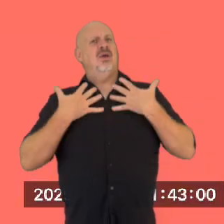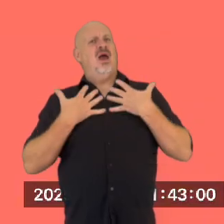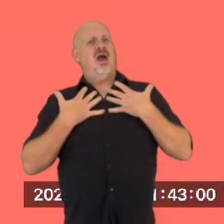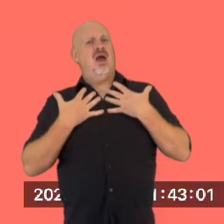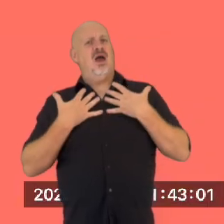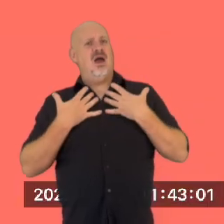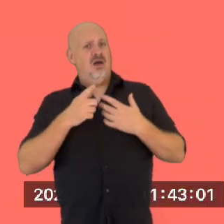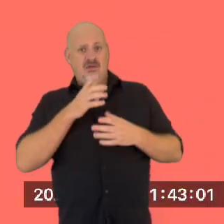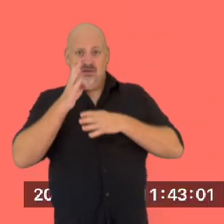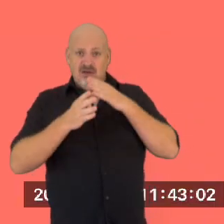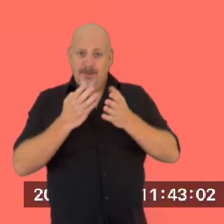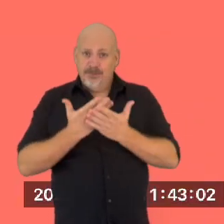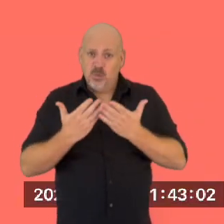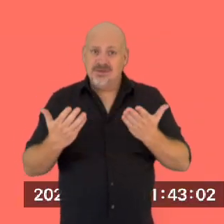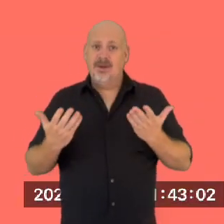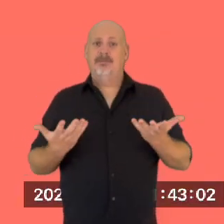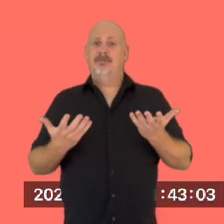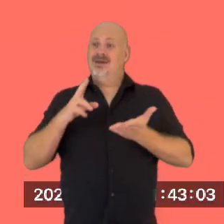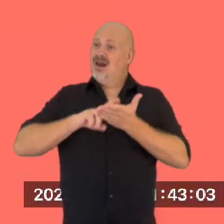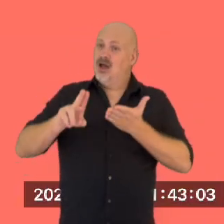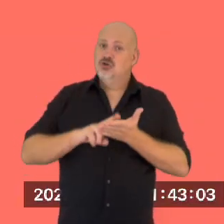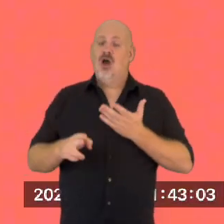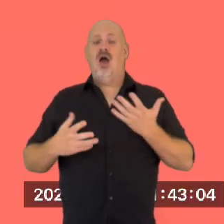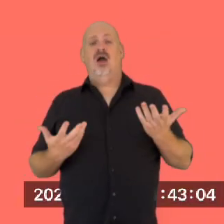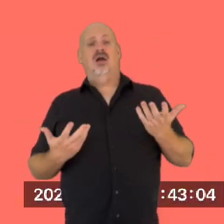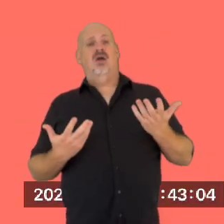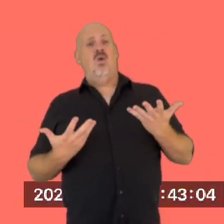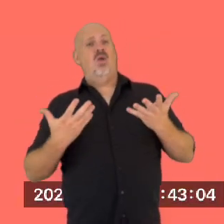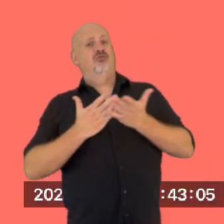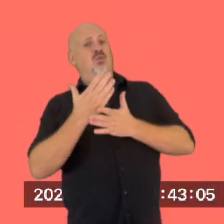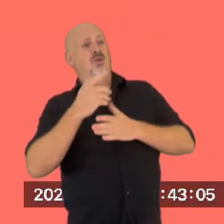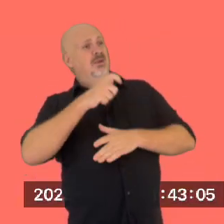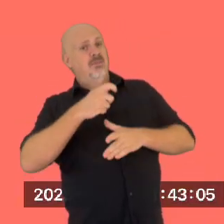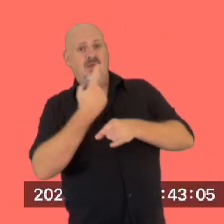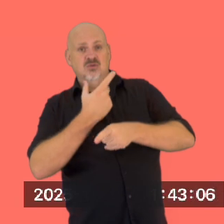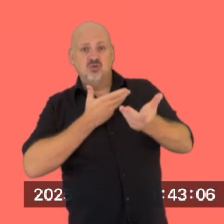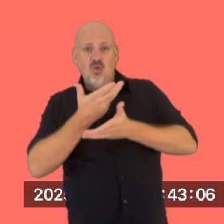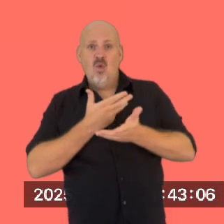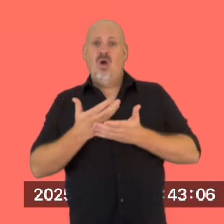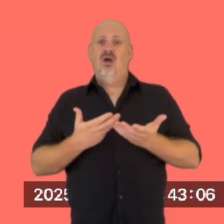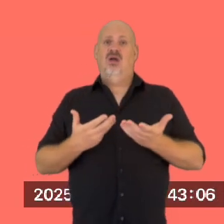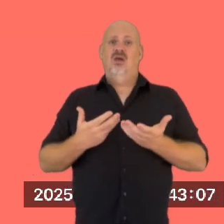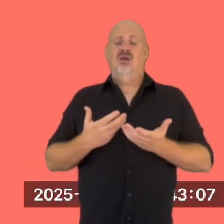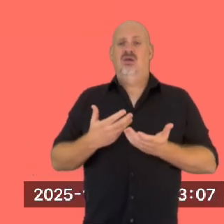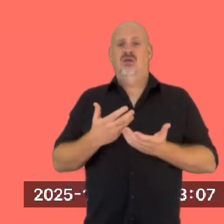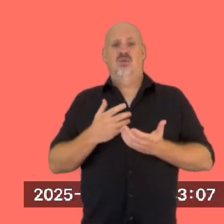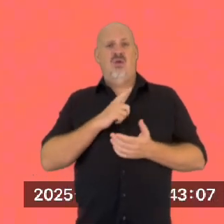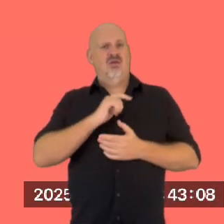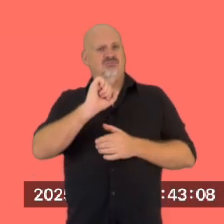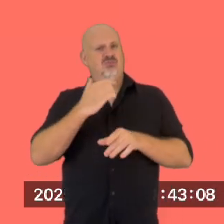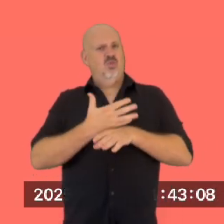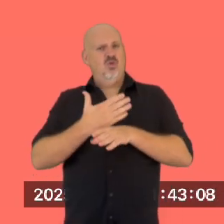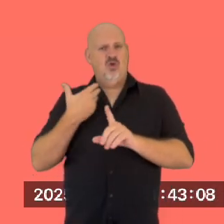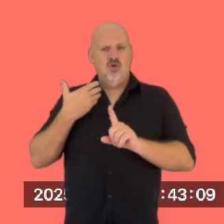find inspiration? Is it through going to museums? Is it through nature? Is it through conversations? Because